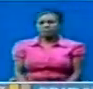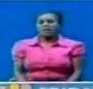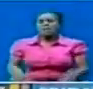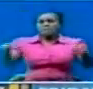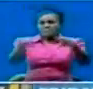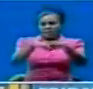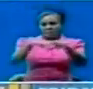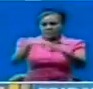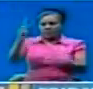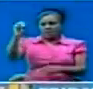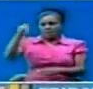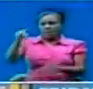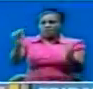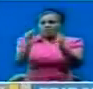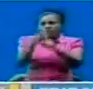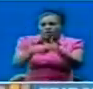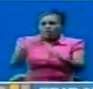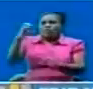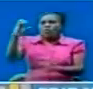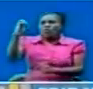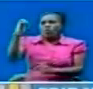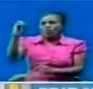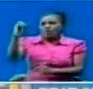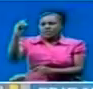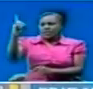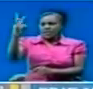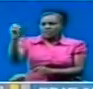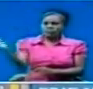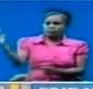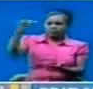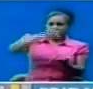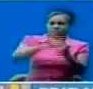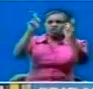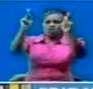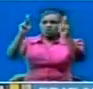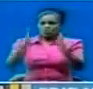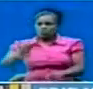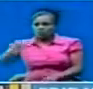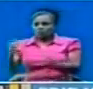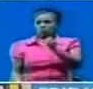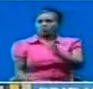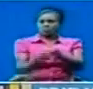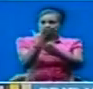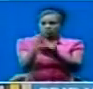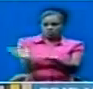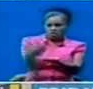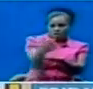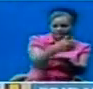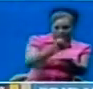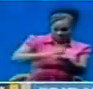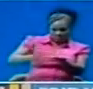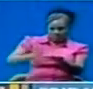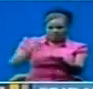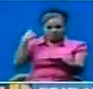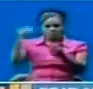Members of Parliament allied to the Orange Democratic Movement had arrived in the Lakeside City to launch the drive to secure signatures